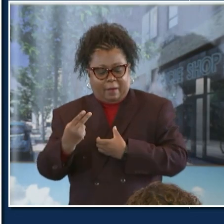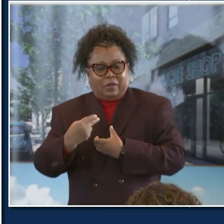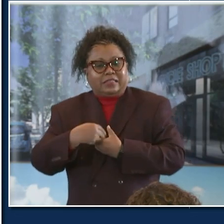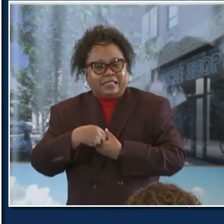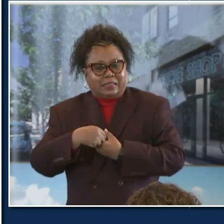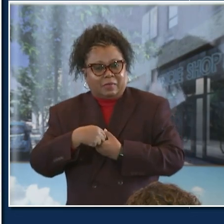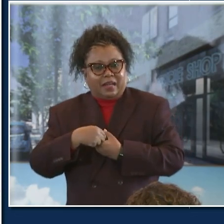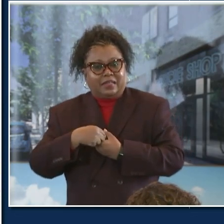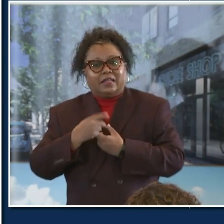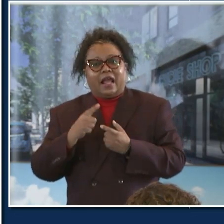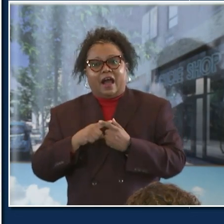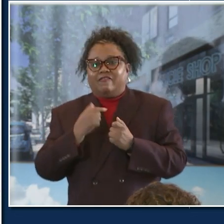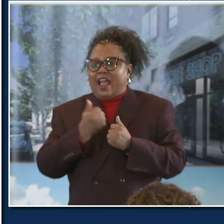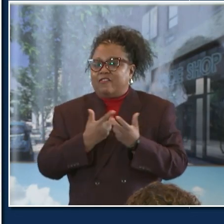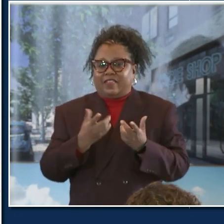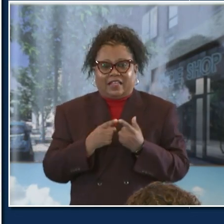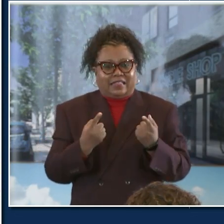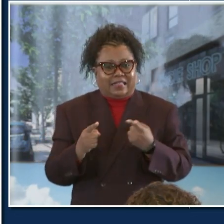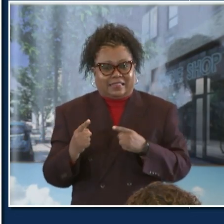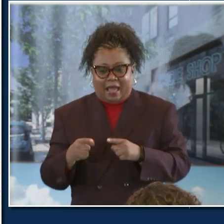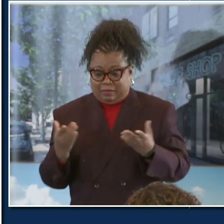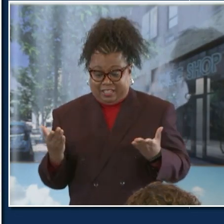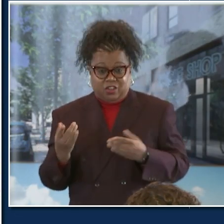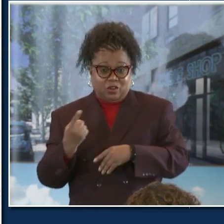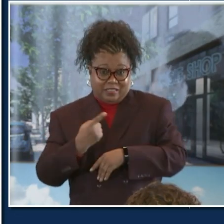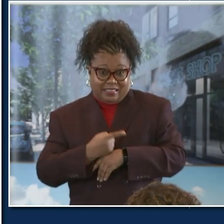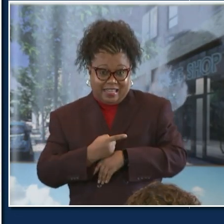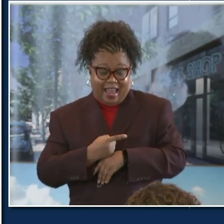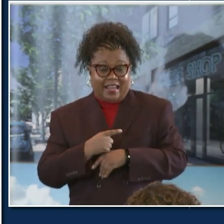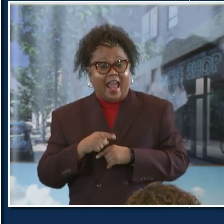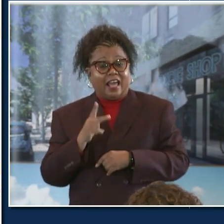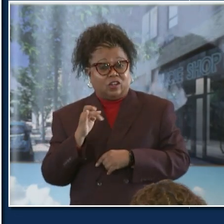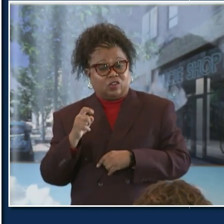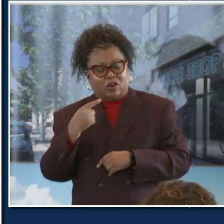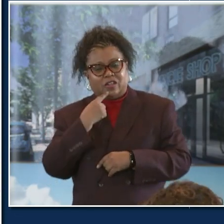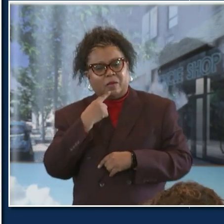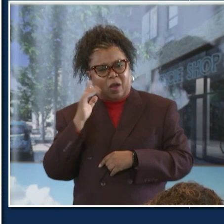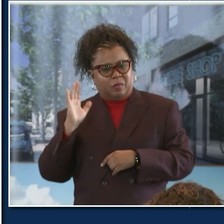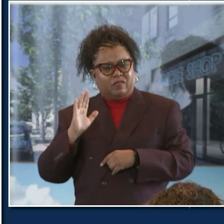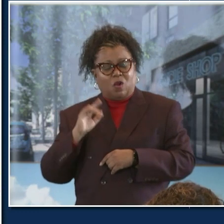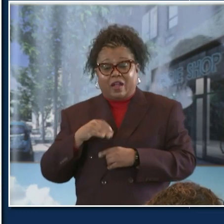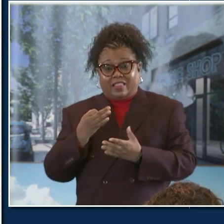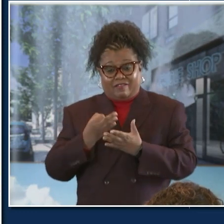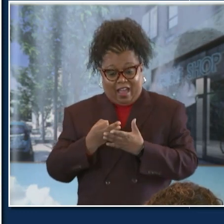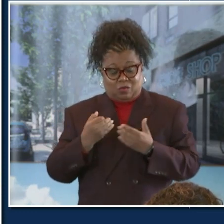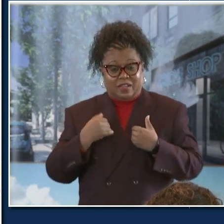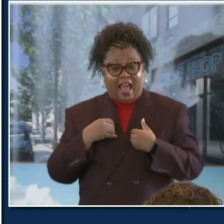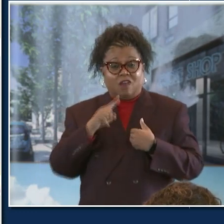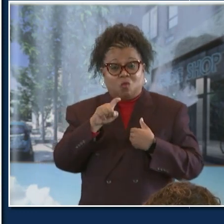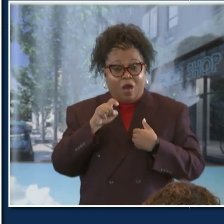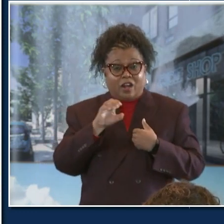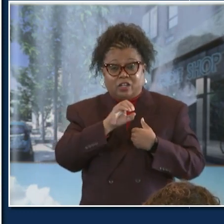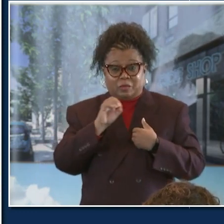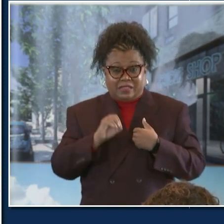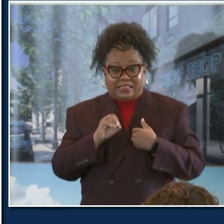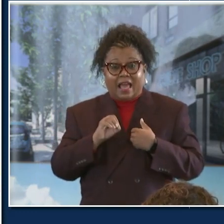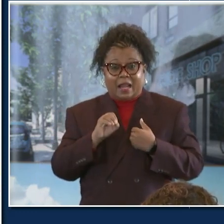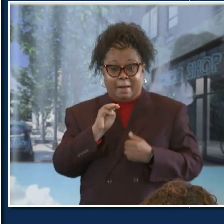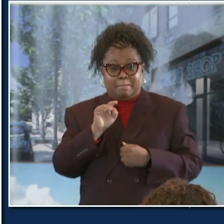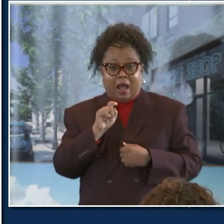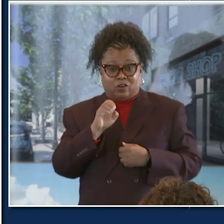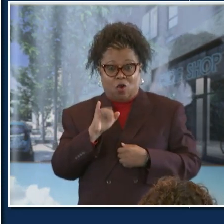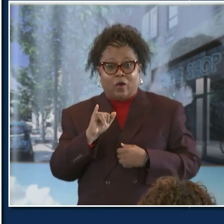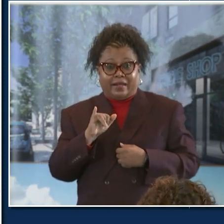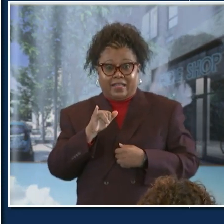participating in the largesse of everything that is happening here today. And as Kurt spoke of earlier, the fact that we have a 100%